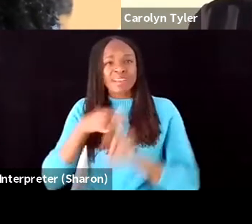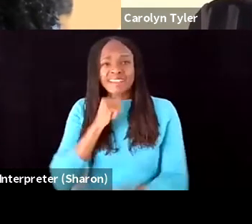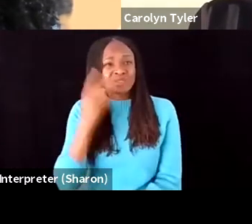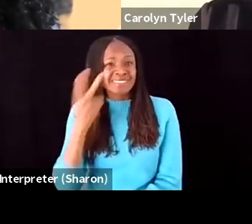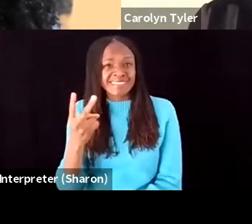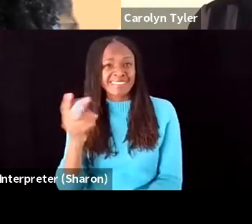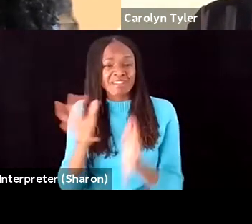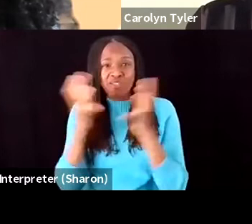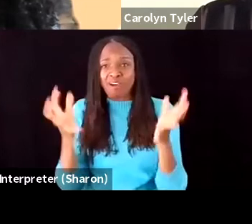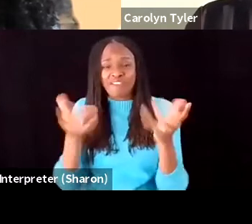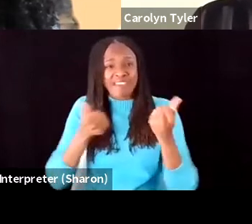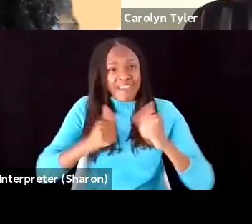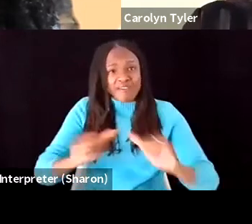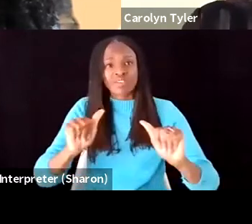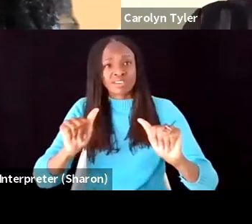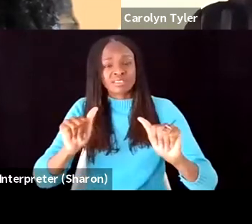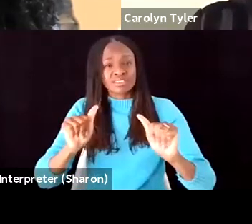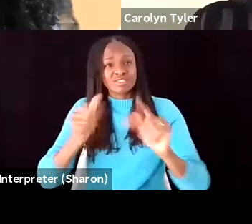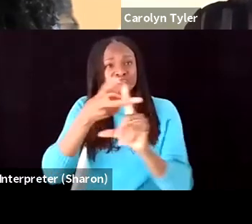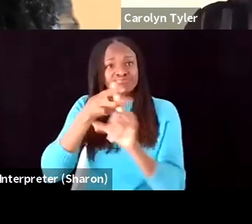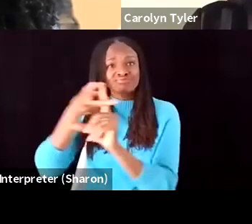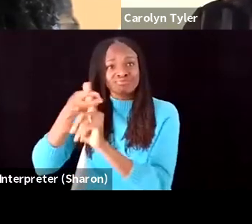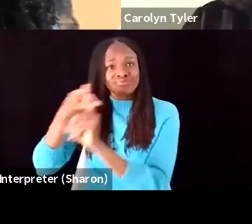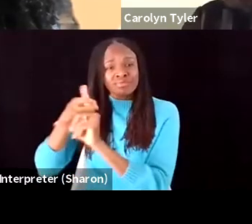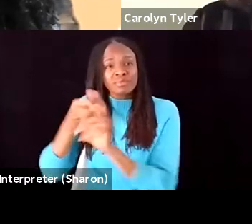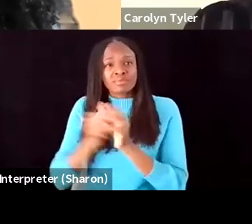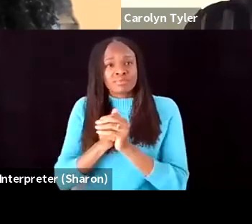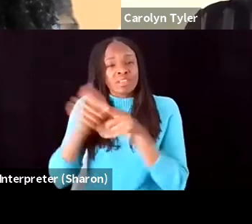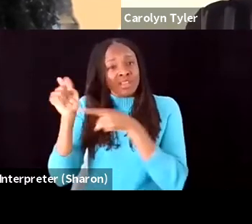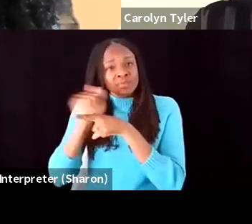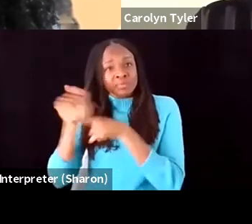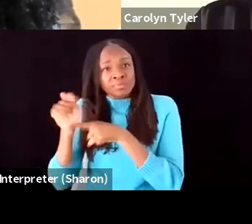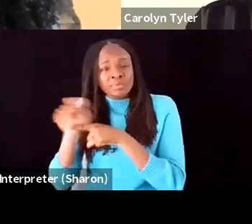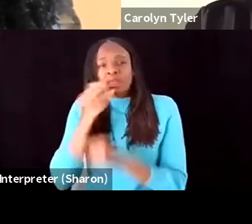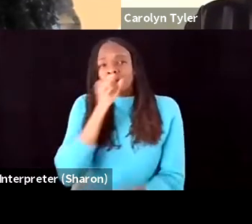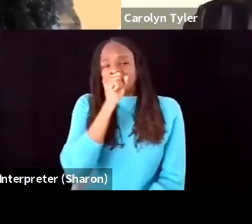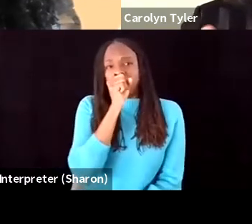much effort to recruit, retrain,